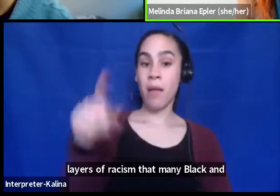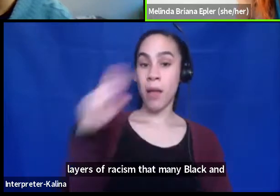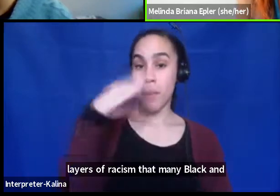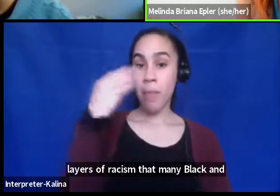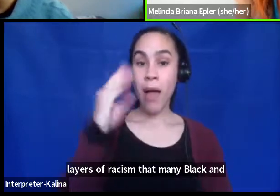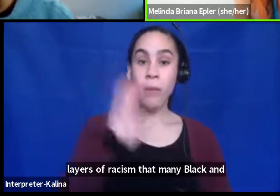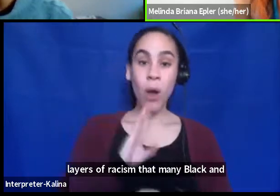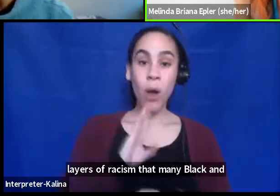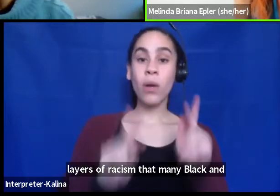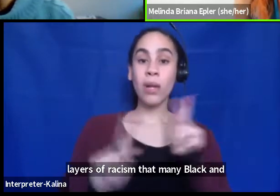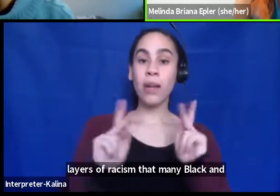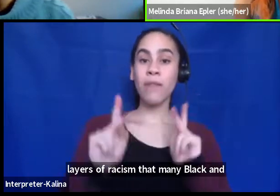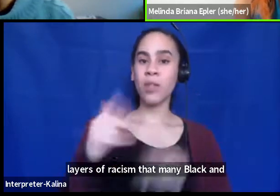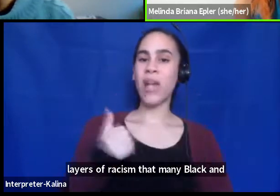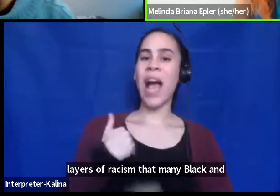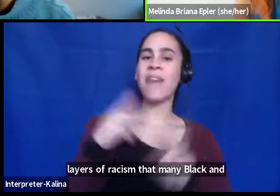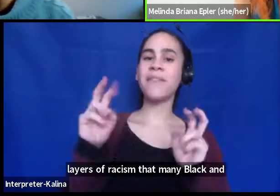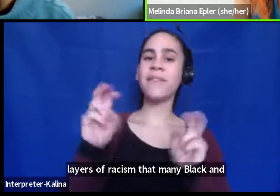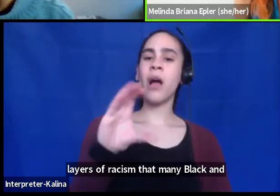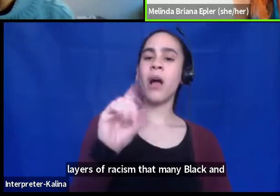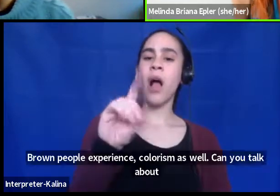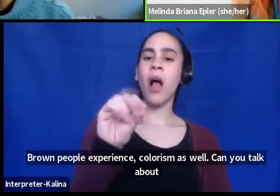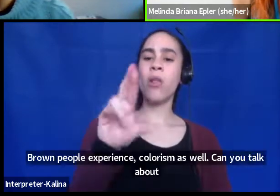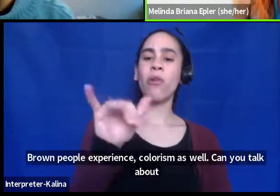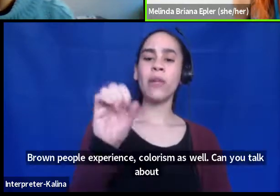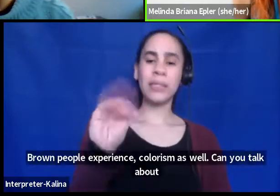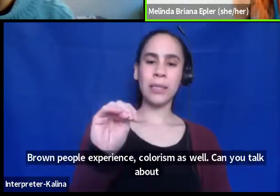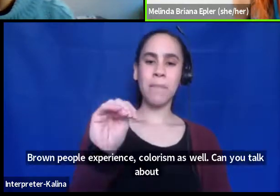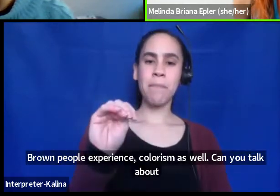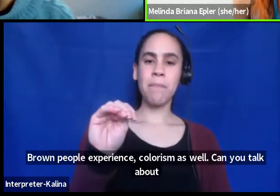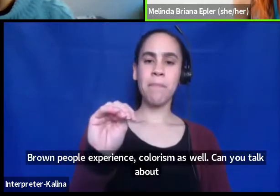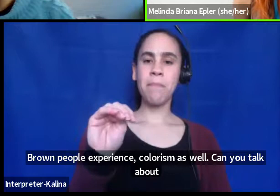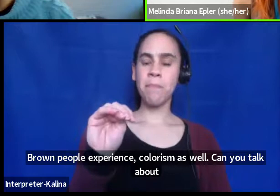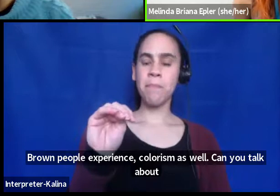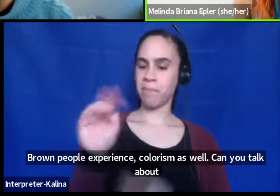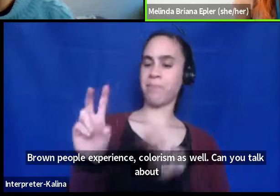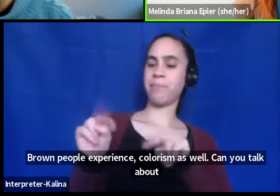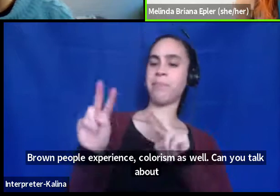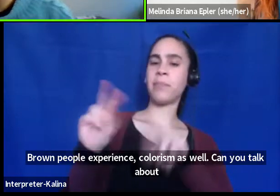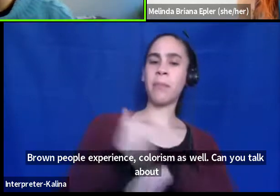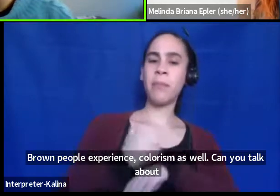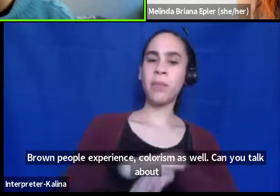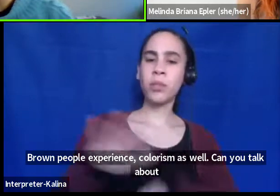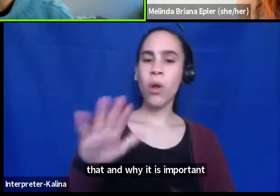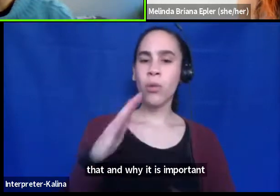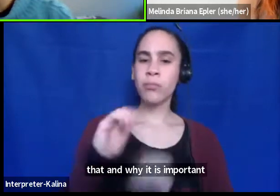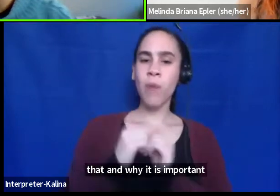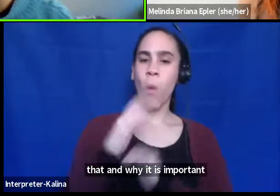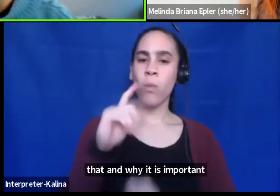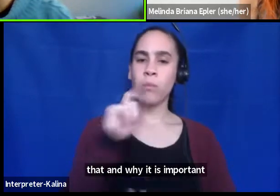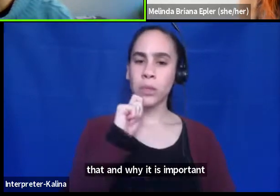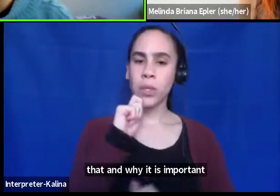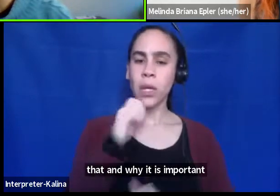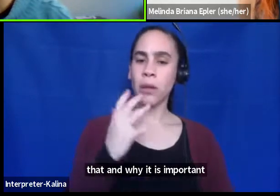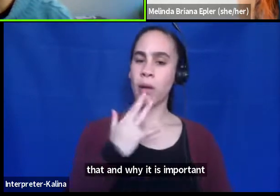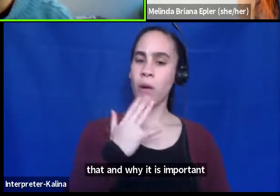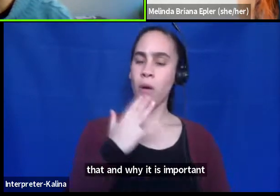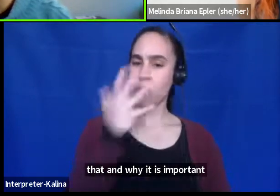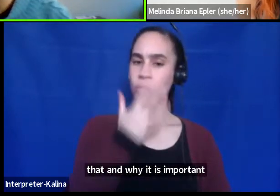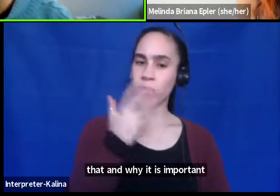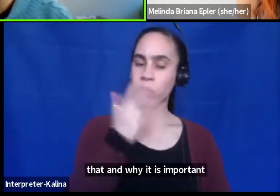talk about that and why it's important to diversity, equity, inclusion work? Absolutely. So something that I think is